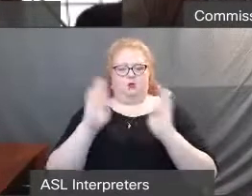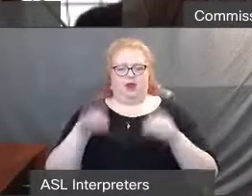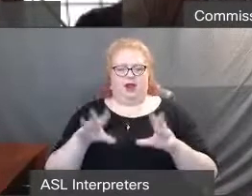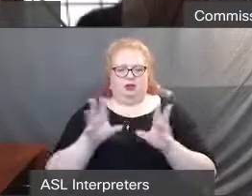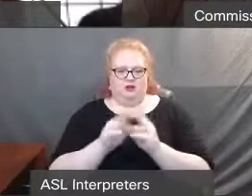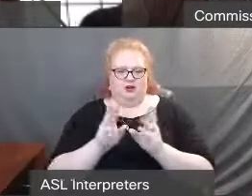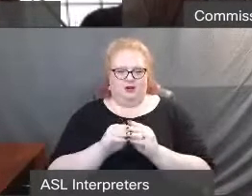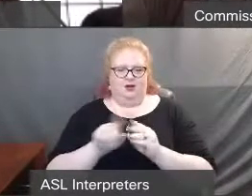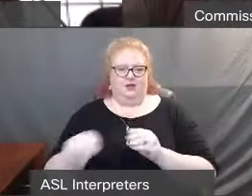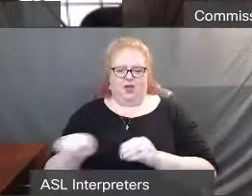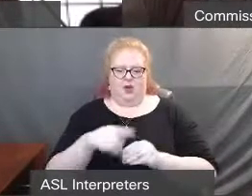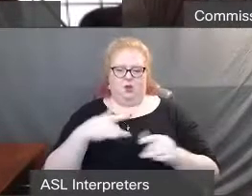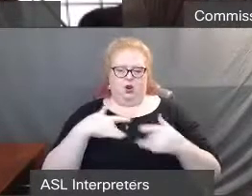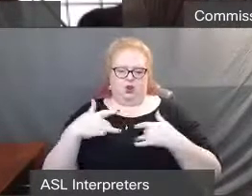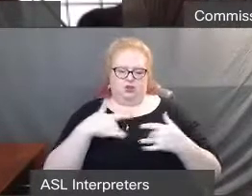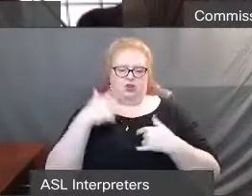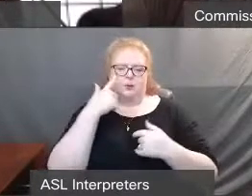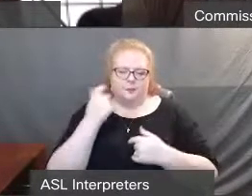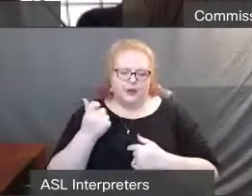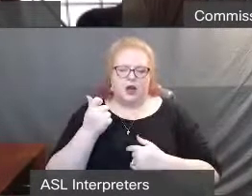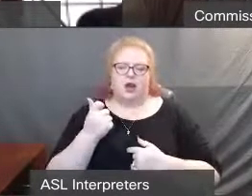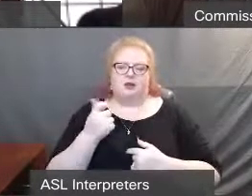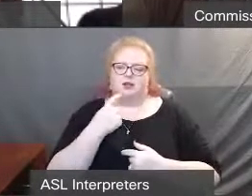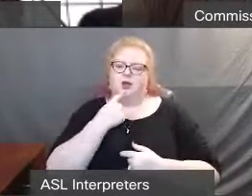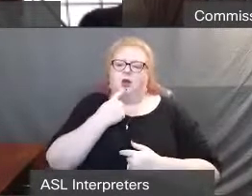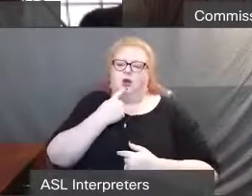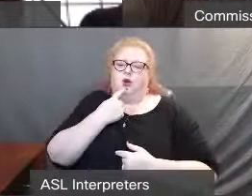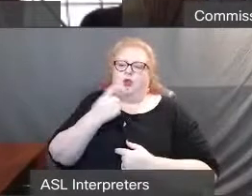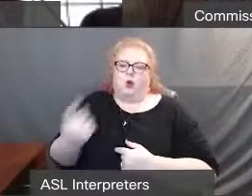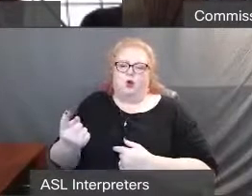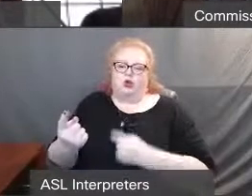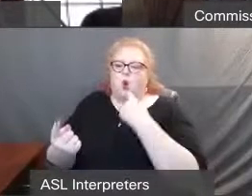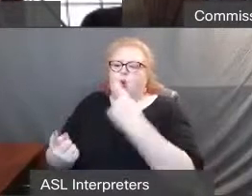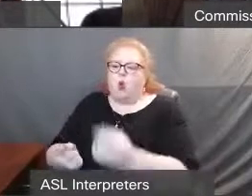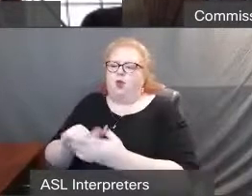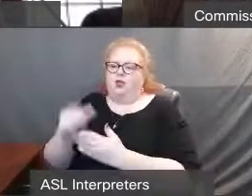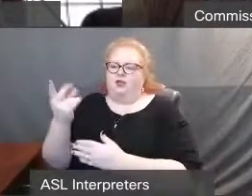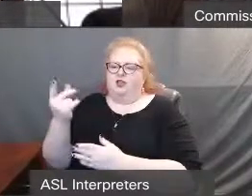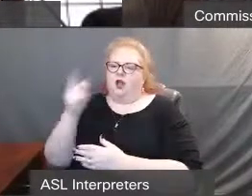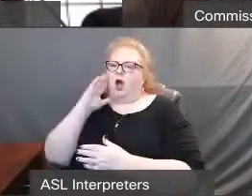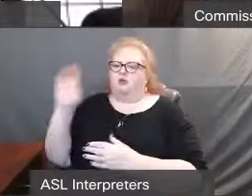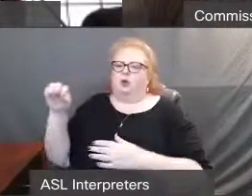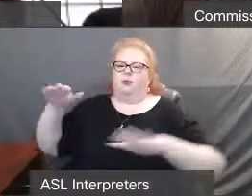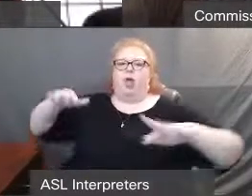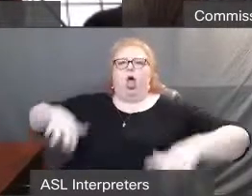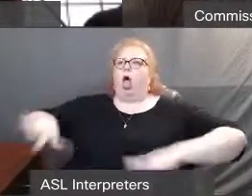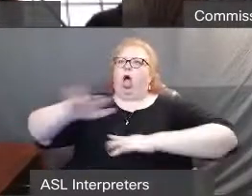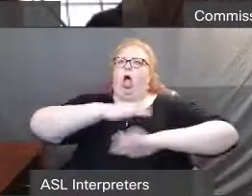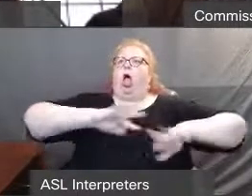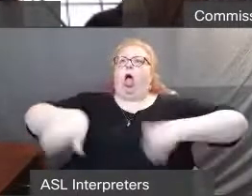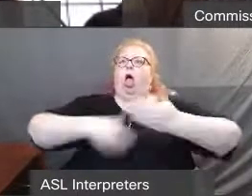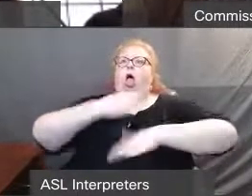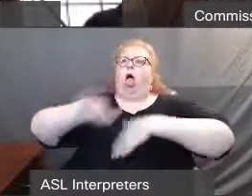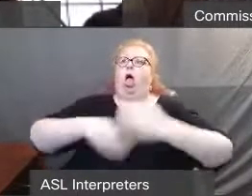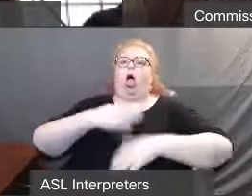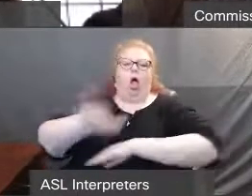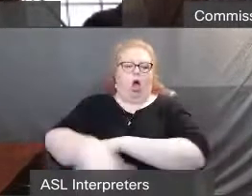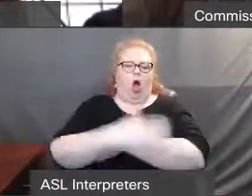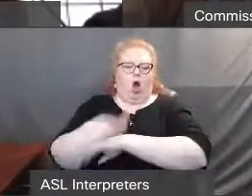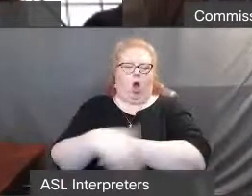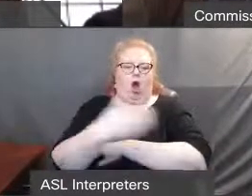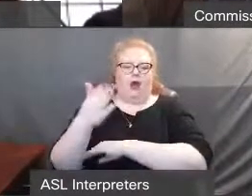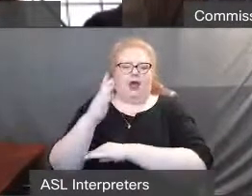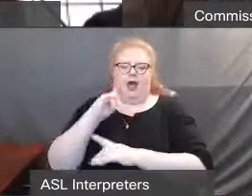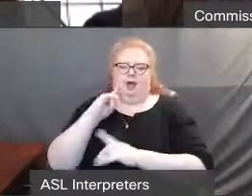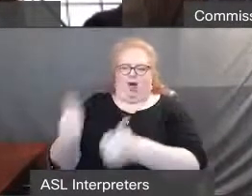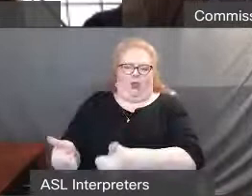were told that the dogs would be basically running outside amok all night long. That is not true. Our business hours